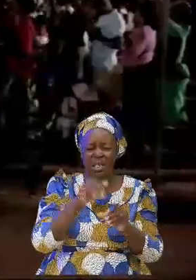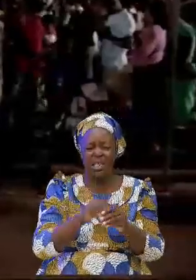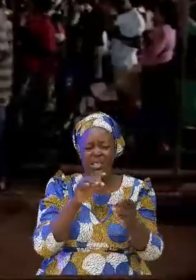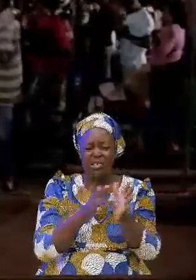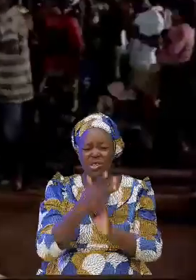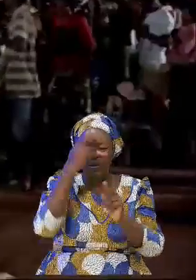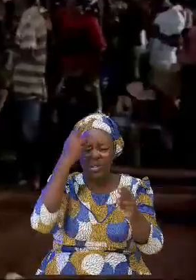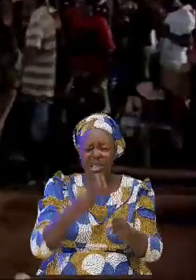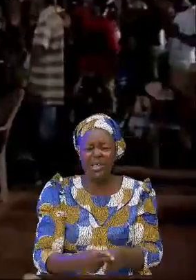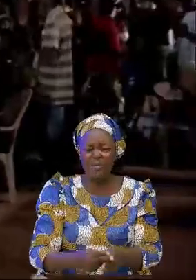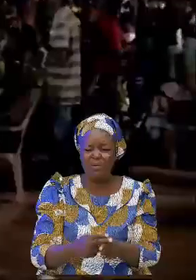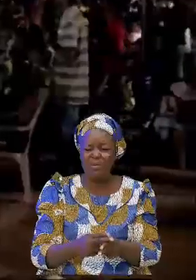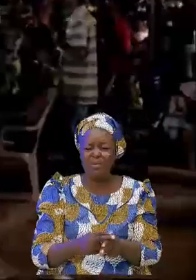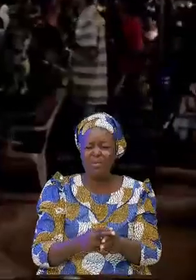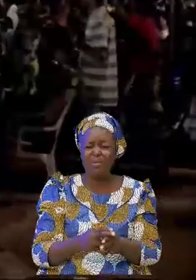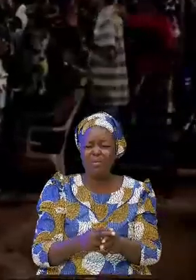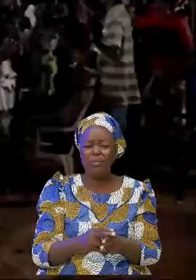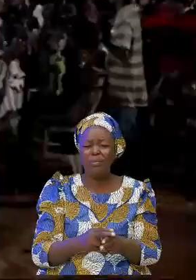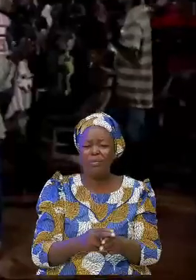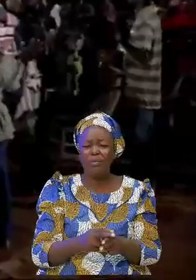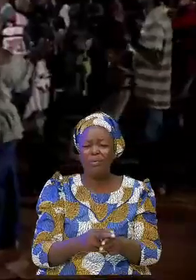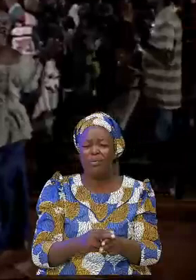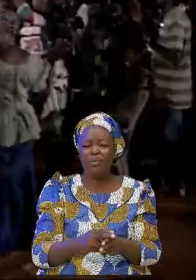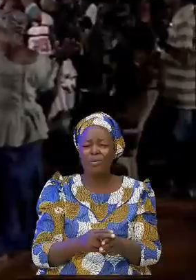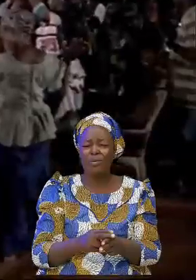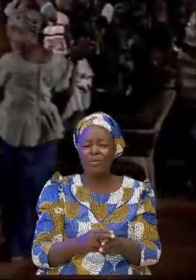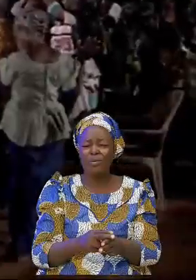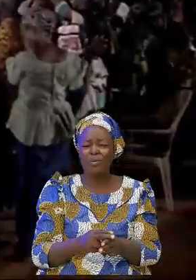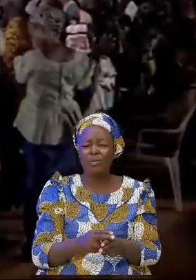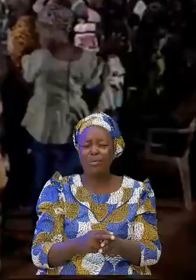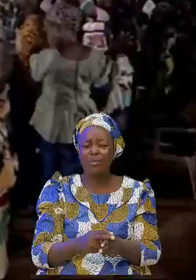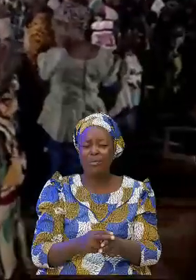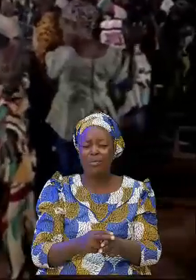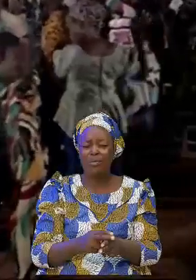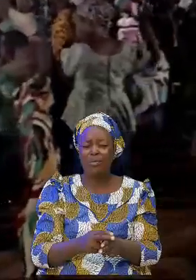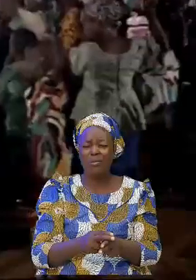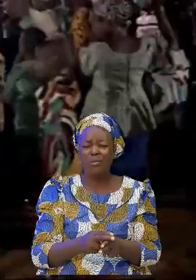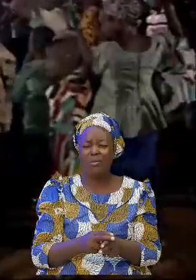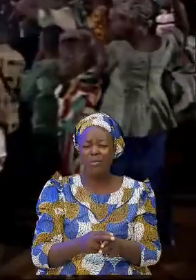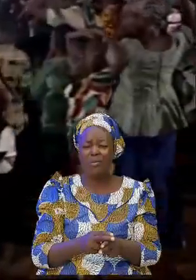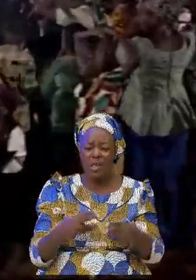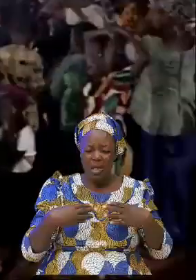them, deliver everyone in Jesus' name.